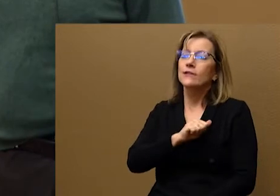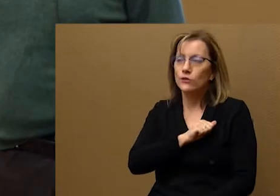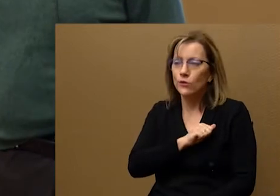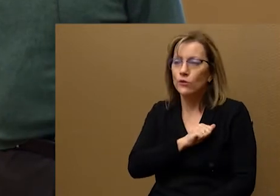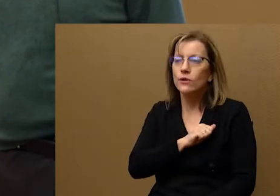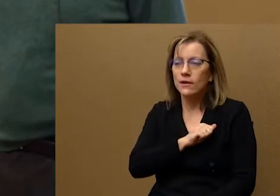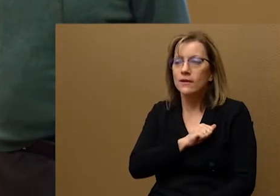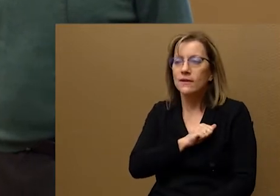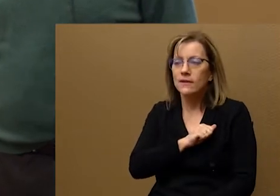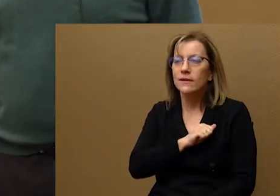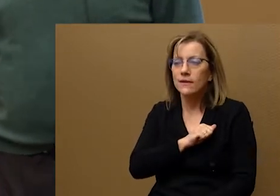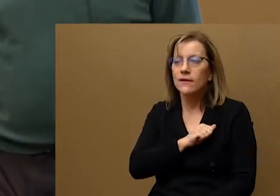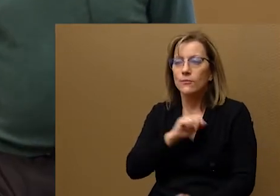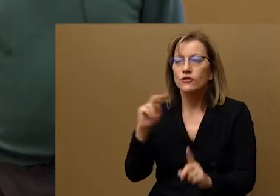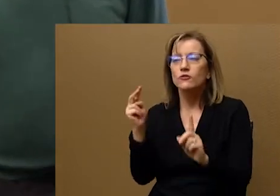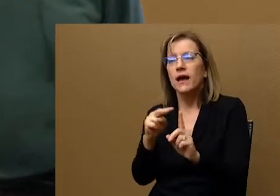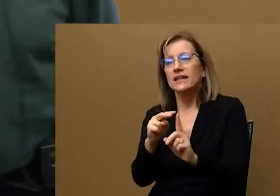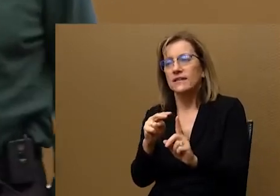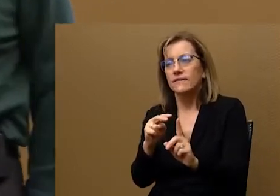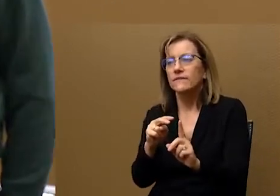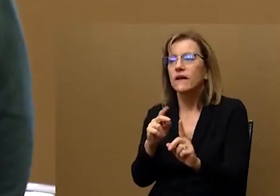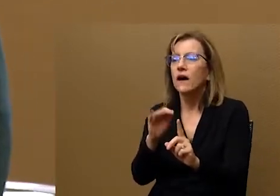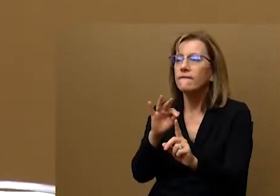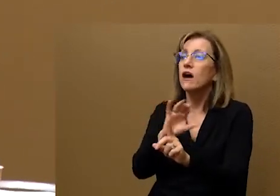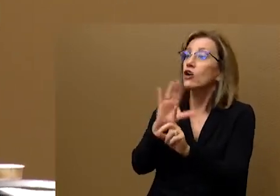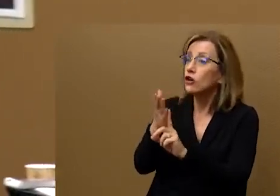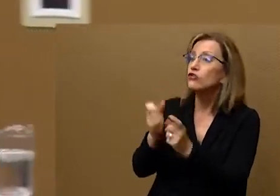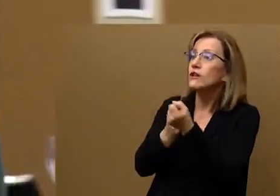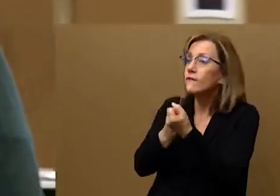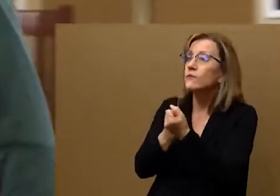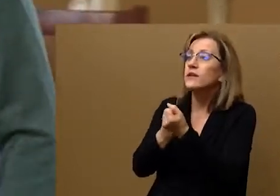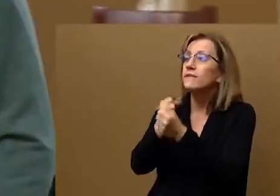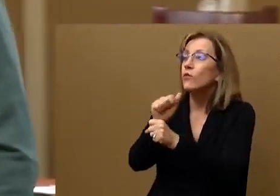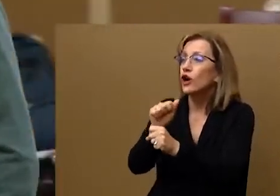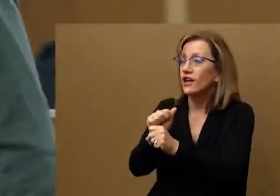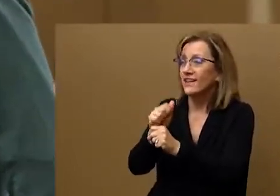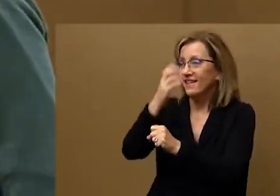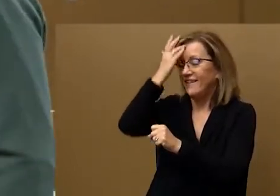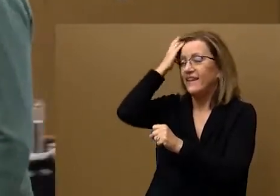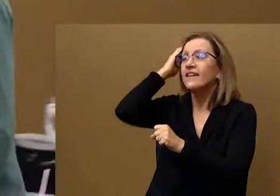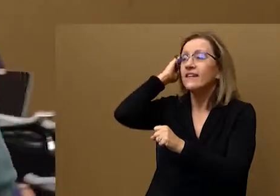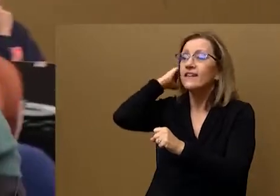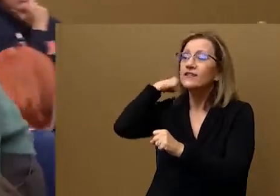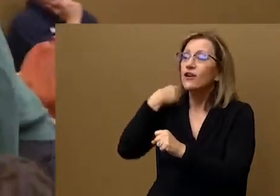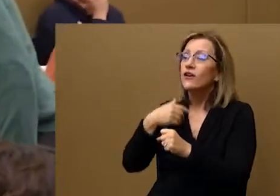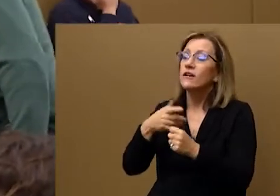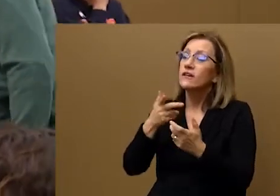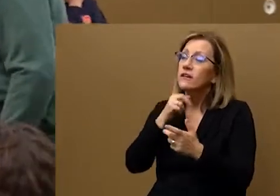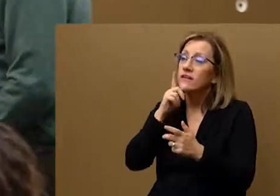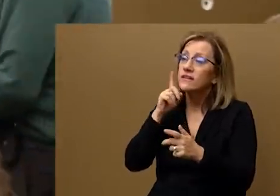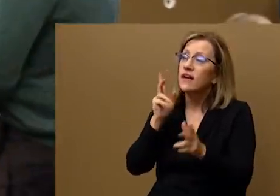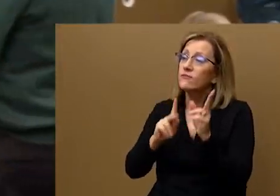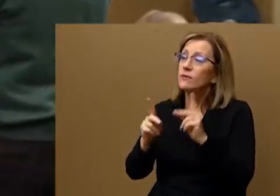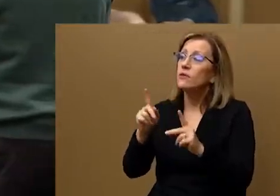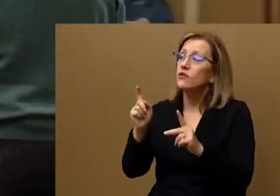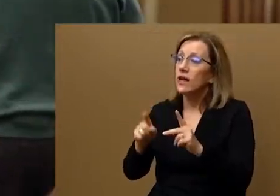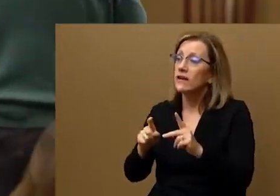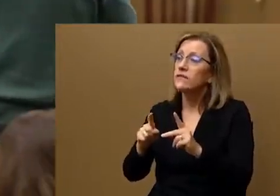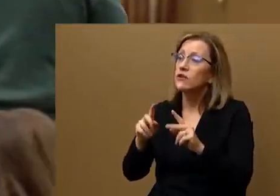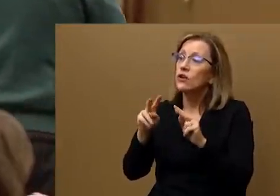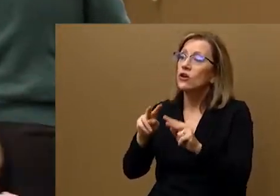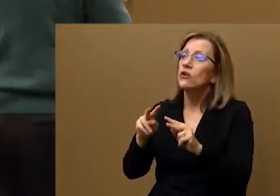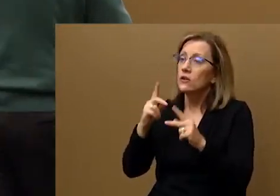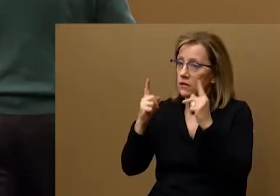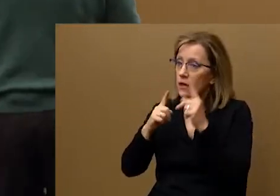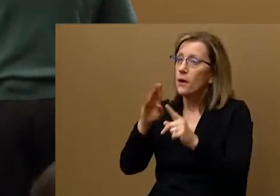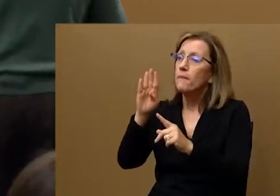attitudinal dimension of culturally affirmative work, that we have to address and get people to